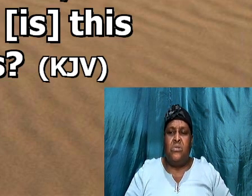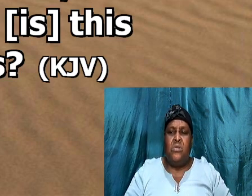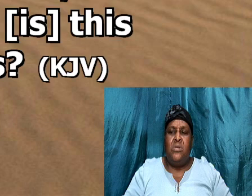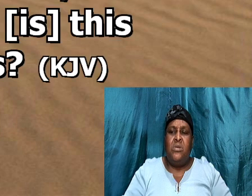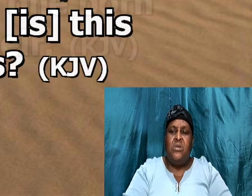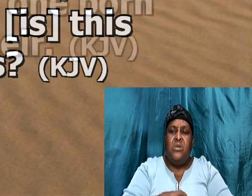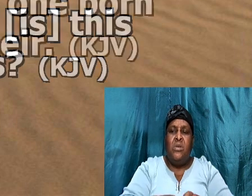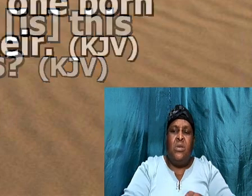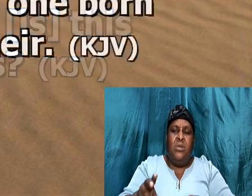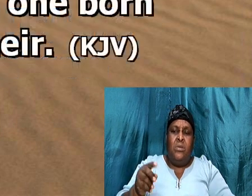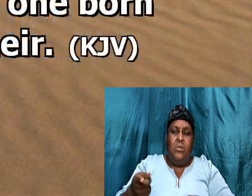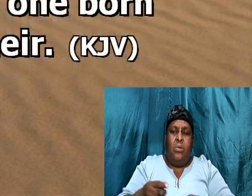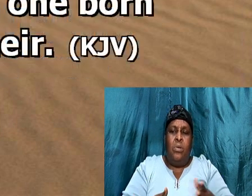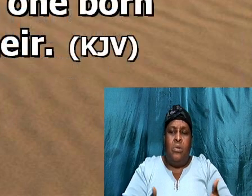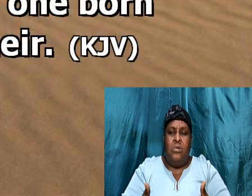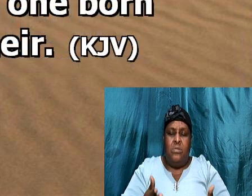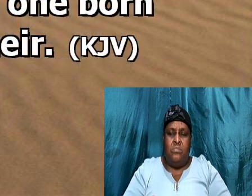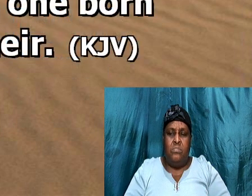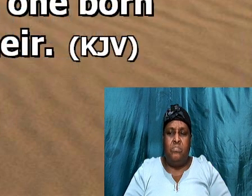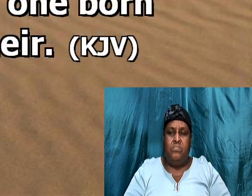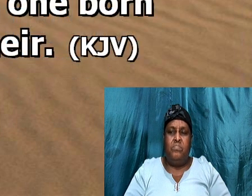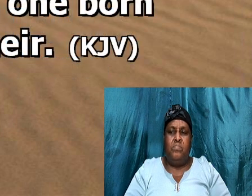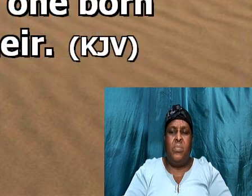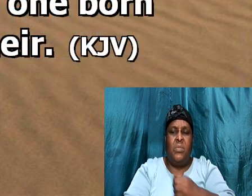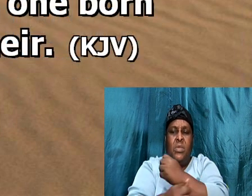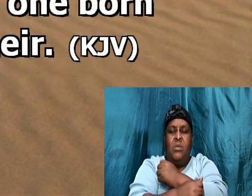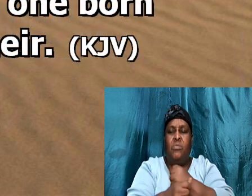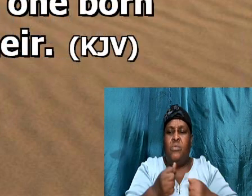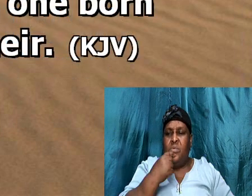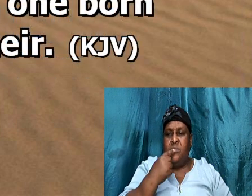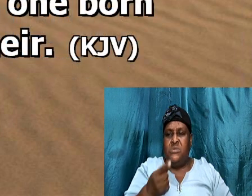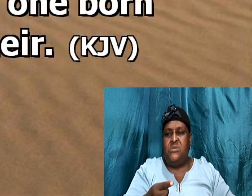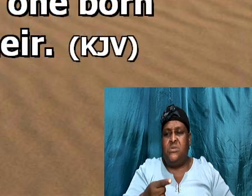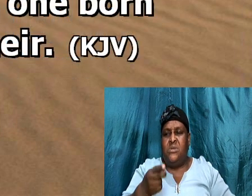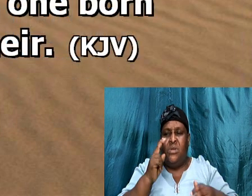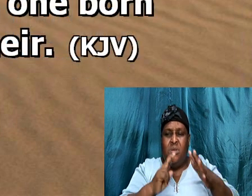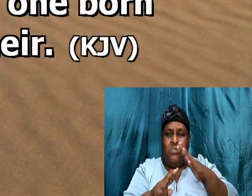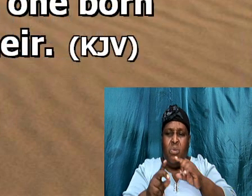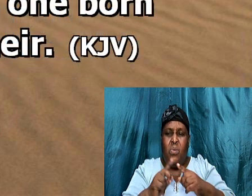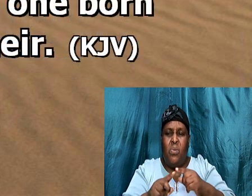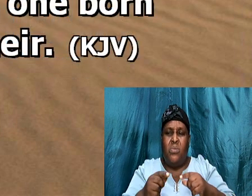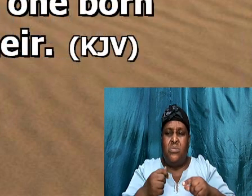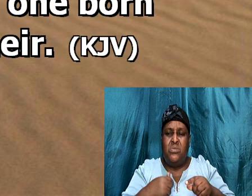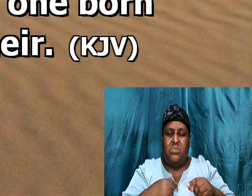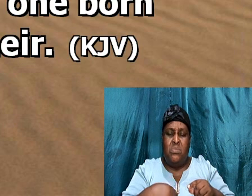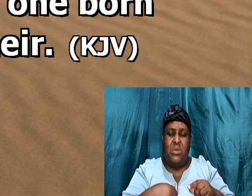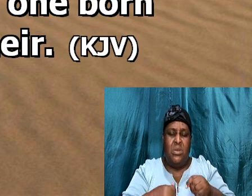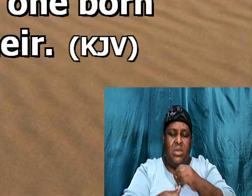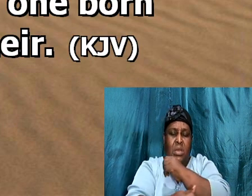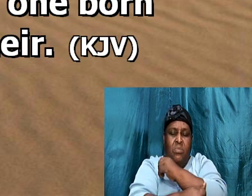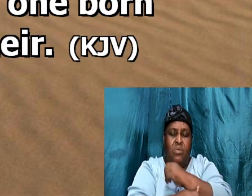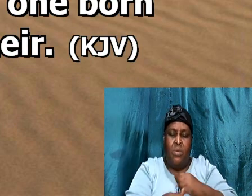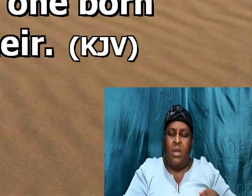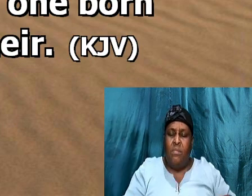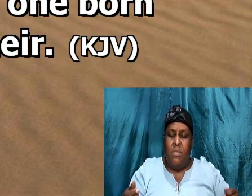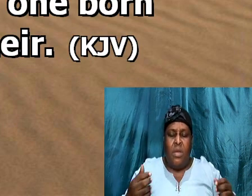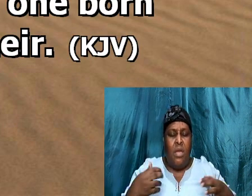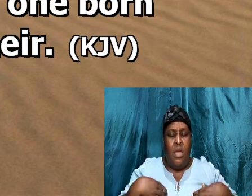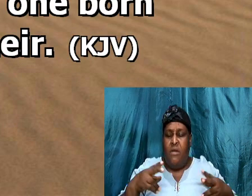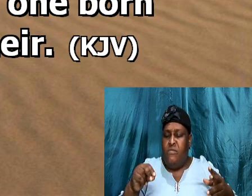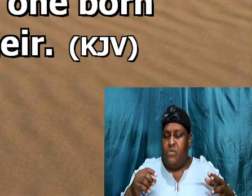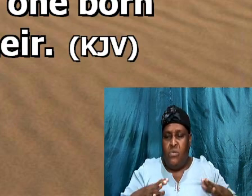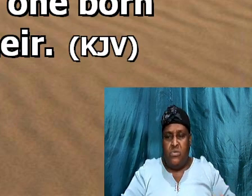Damascus. And Abram said, Behold, to me thou hast given no seed, and lo,